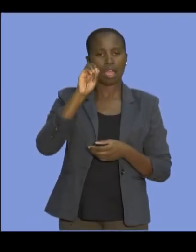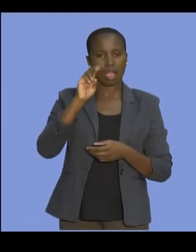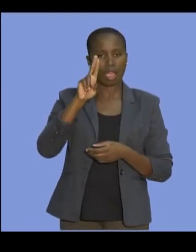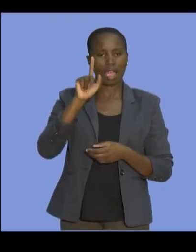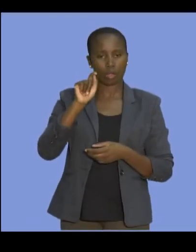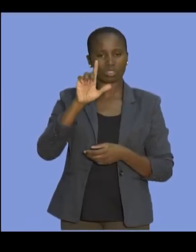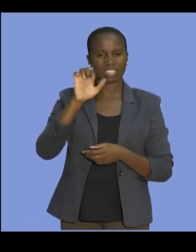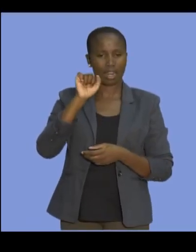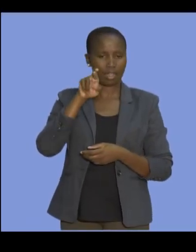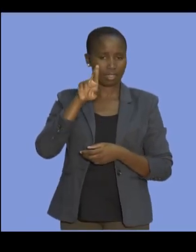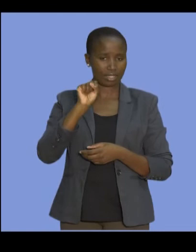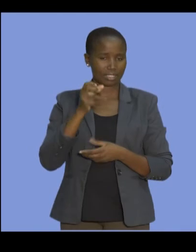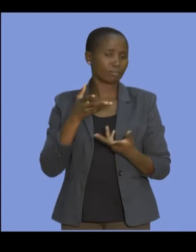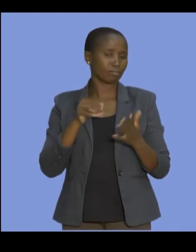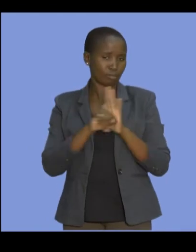So let's see how.